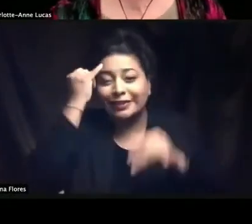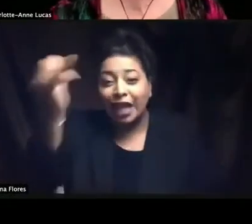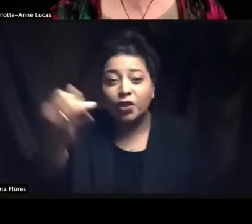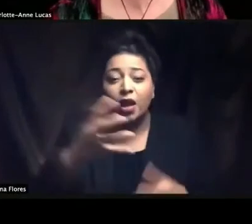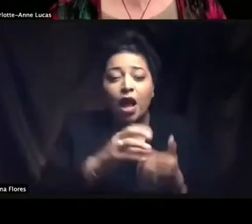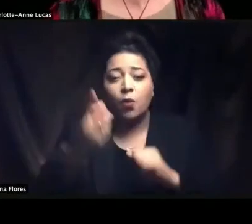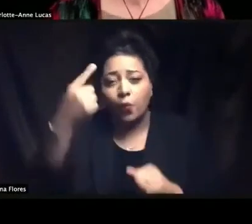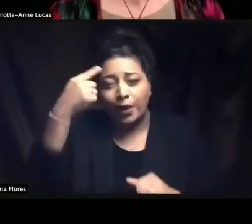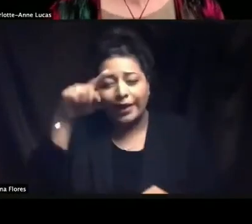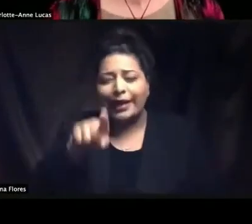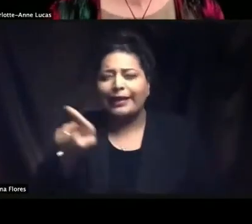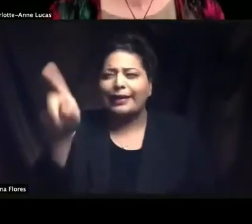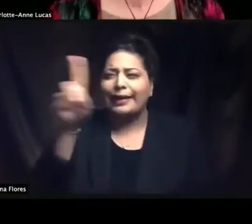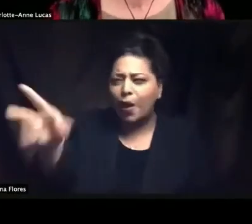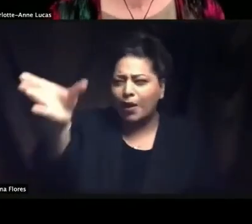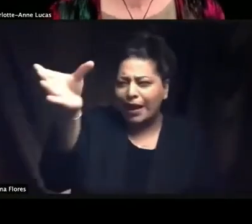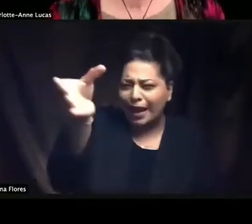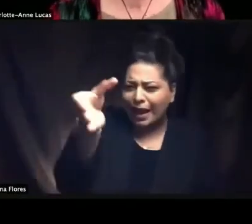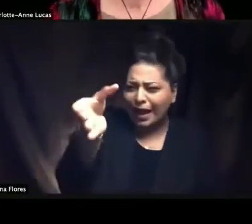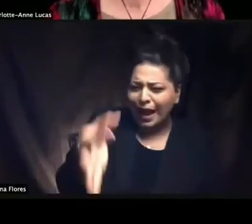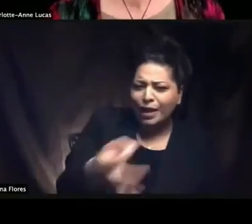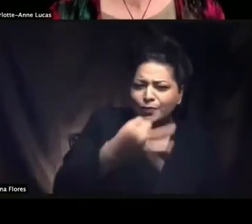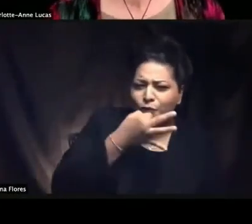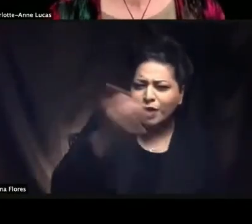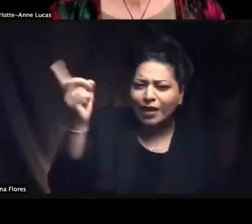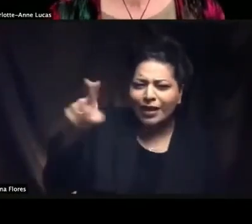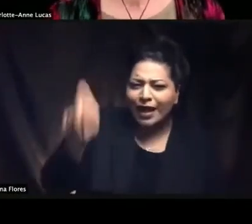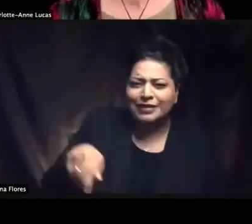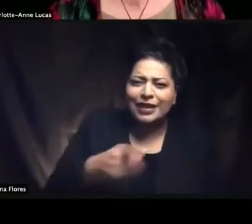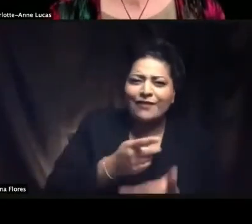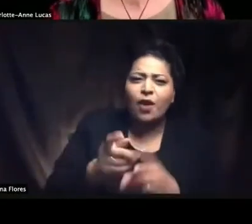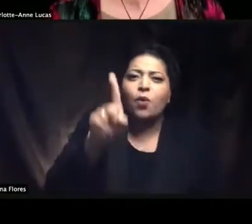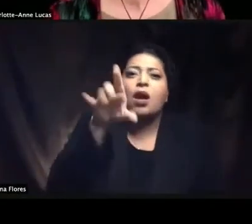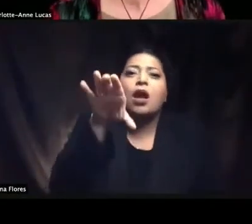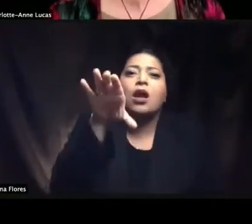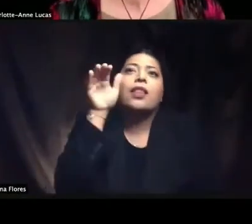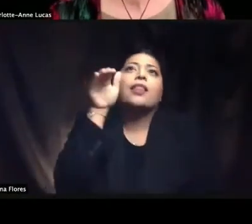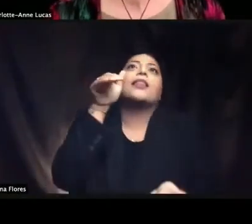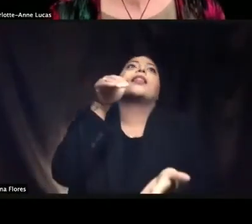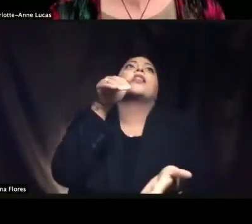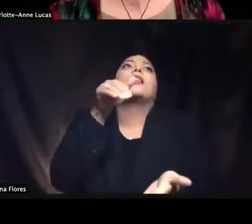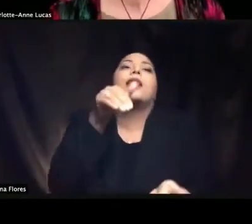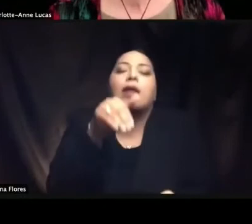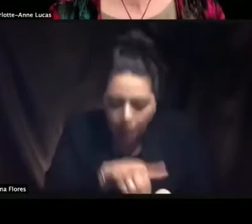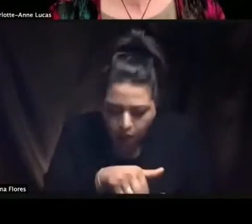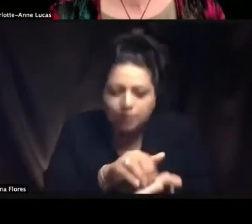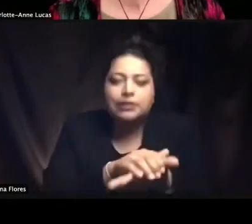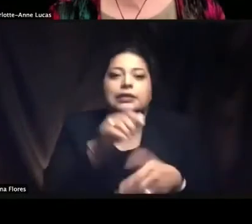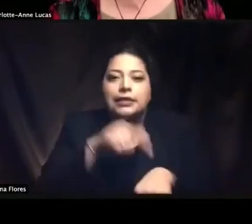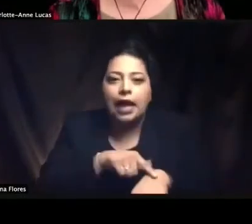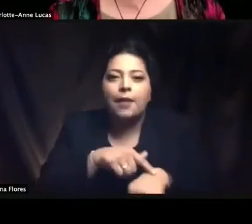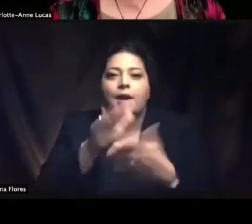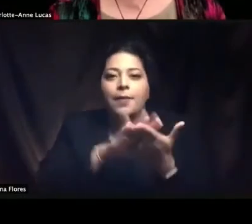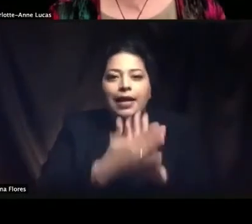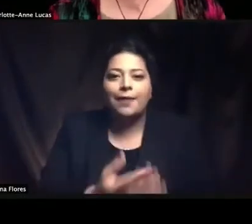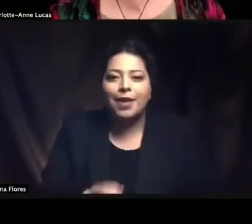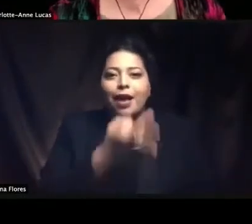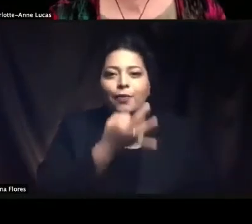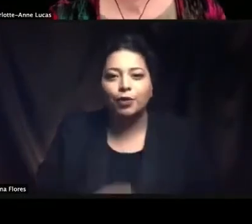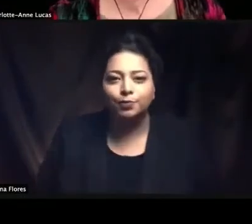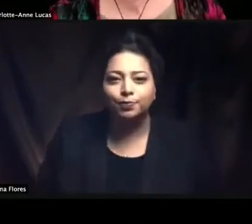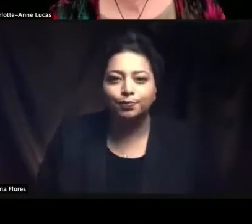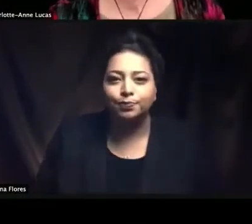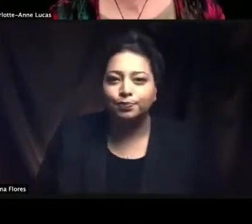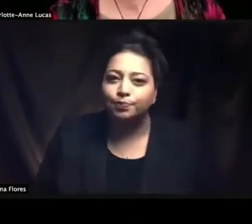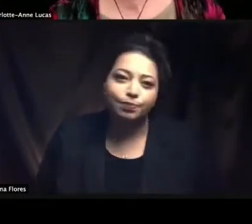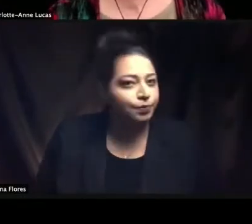them to be experts, they must fail 100,000 times to be considered an expert. I have no intentions on